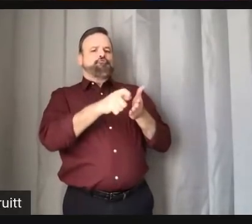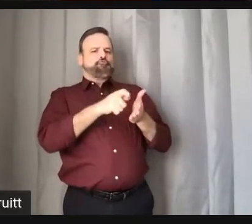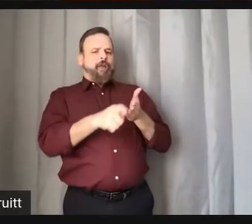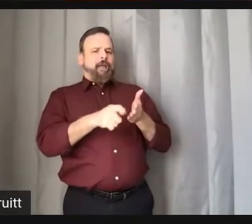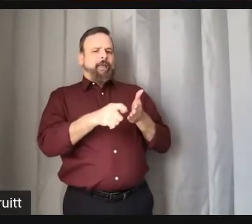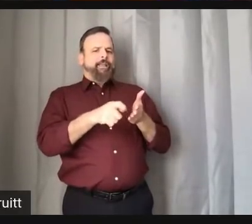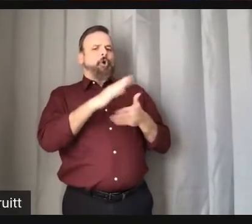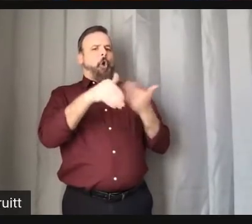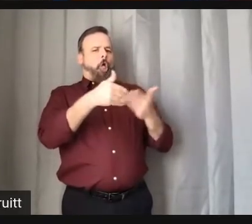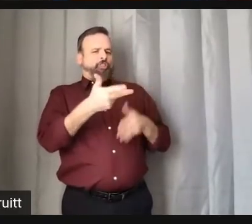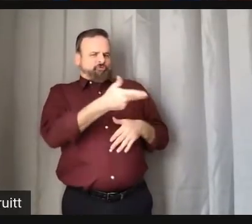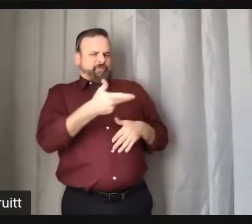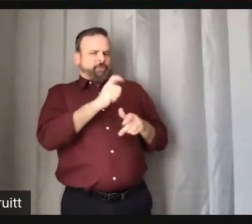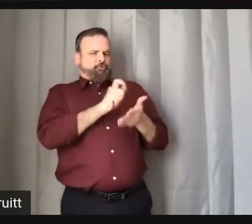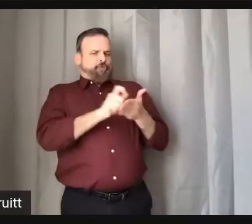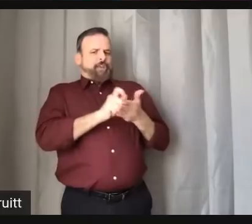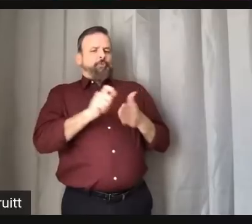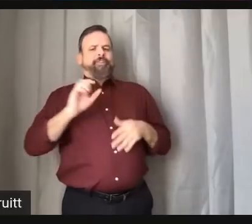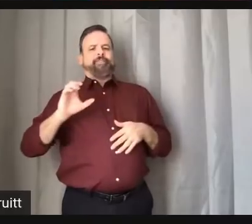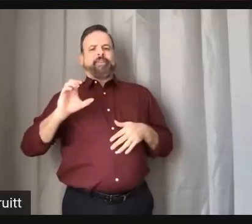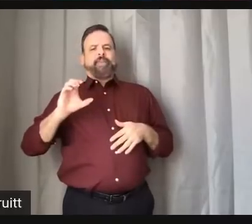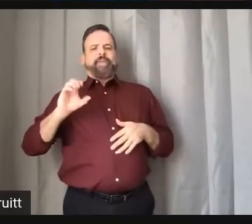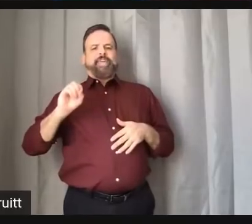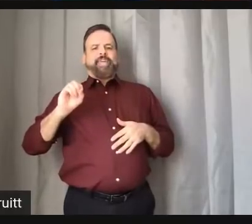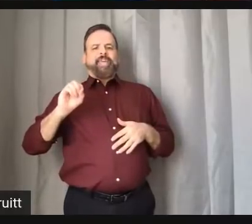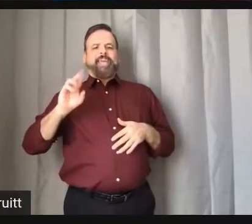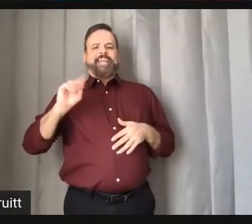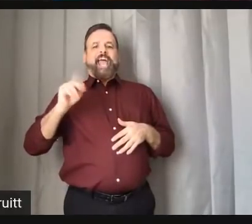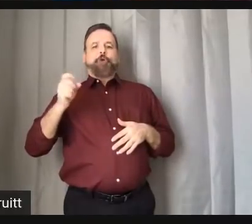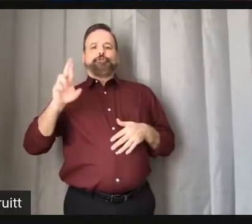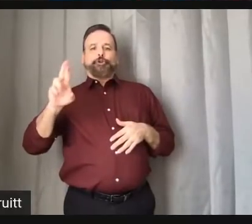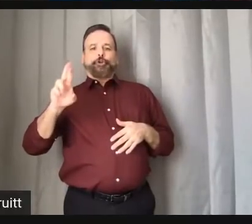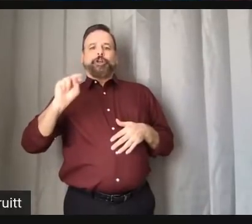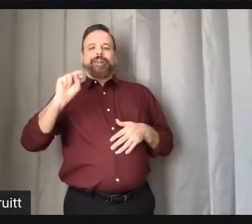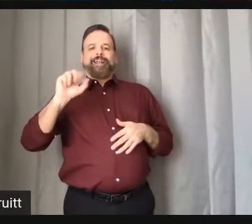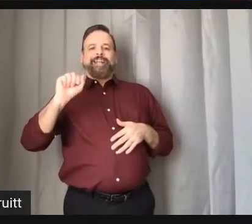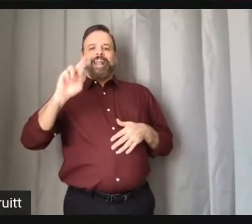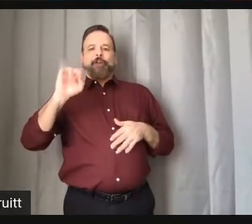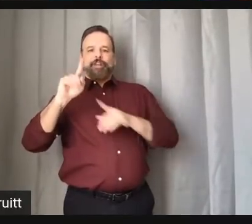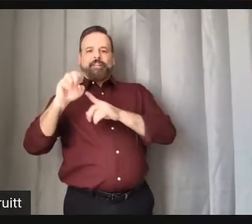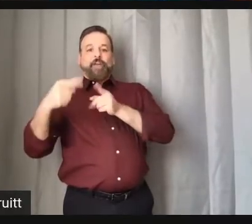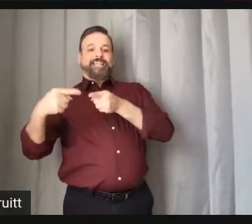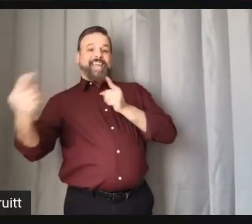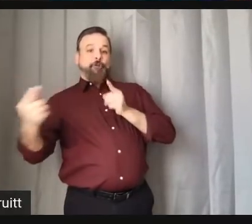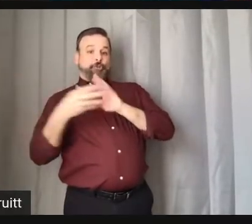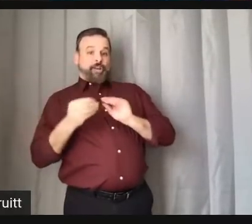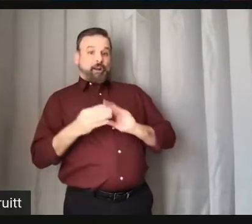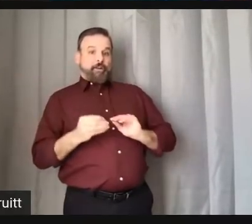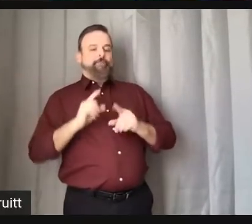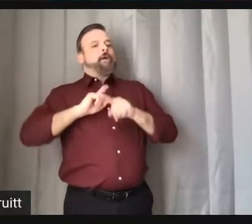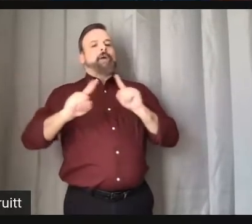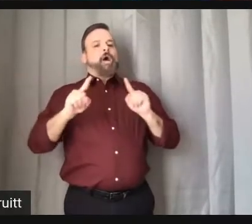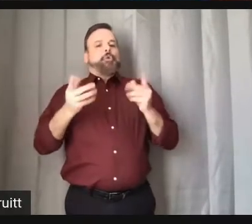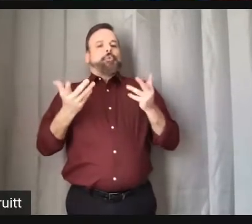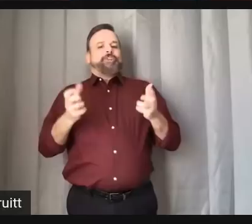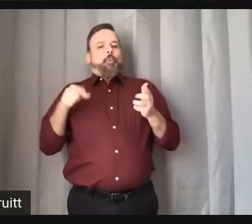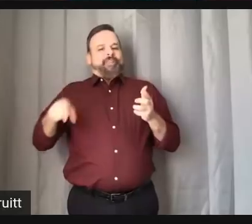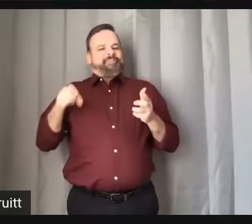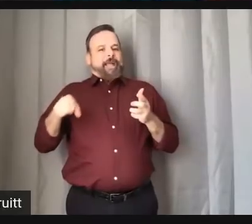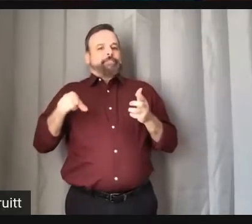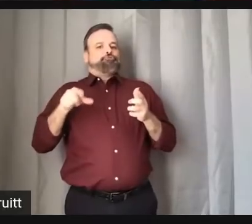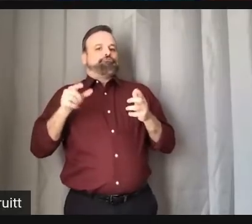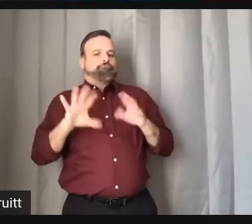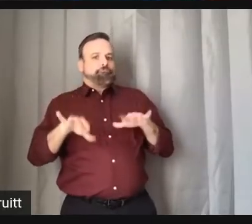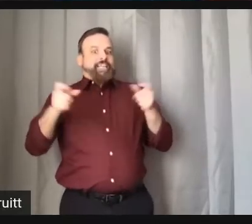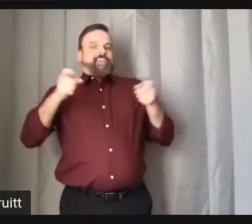And but also like we don't want to let the counter narrative kind of overtake the story and become the whole story. And like, so my question is kind of,